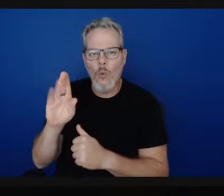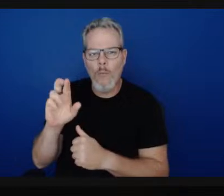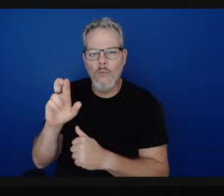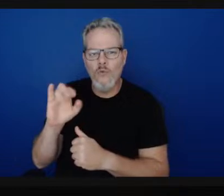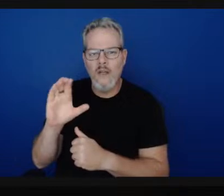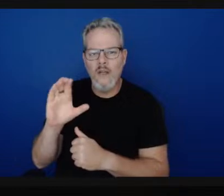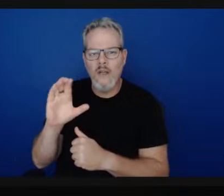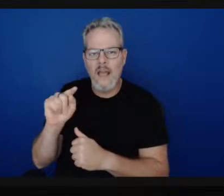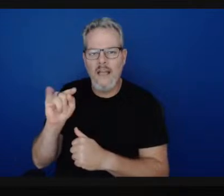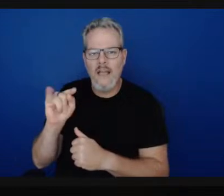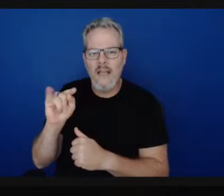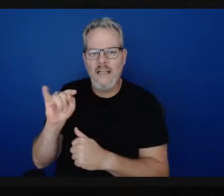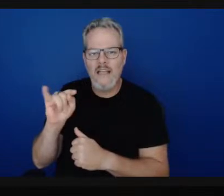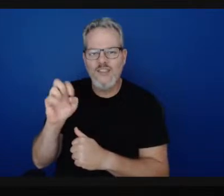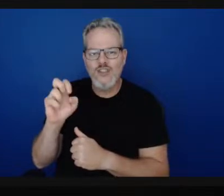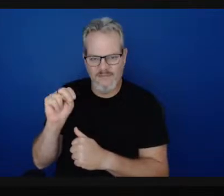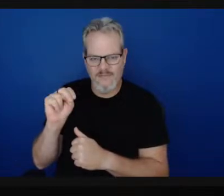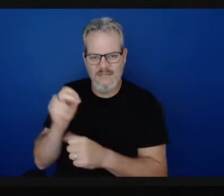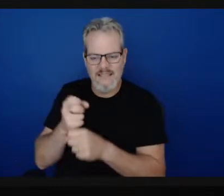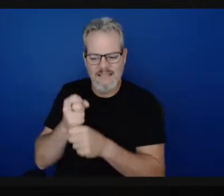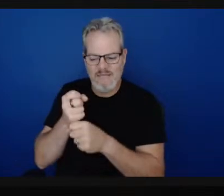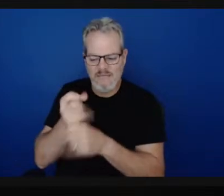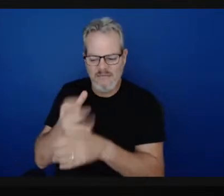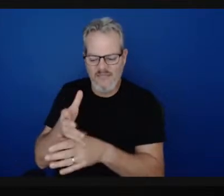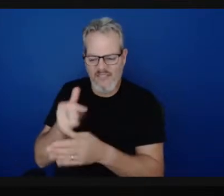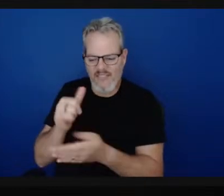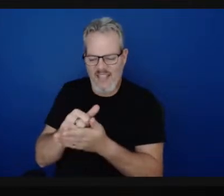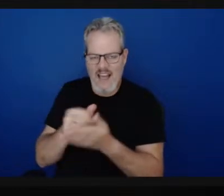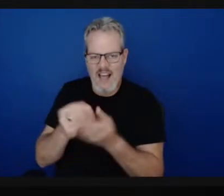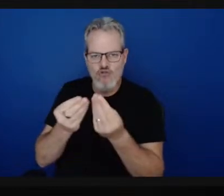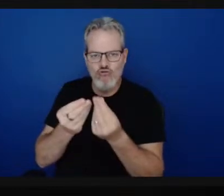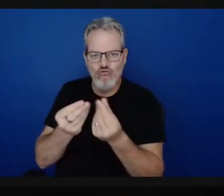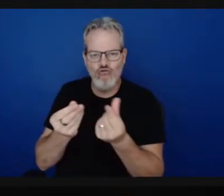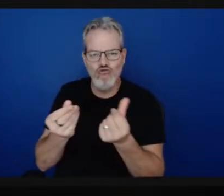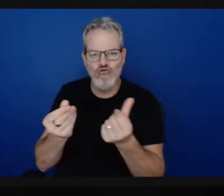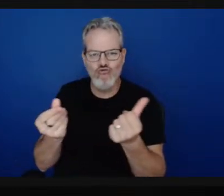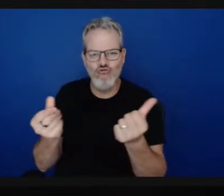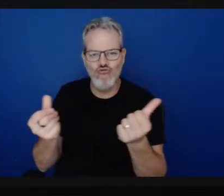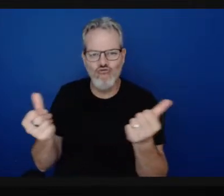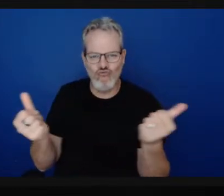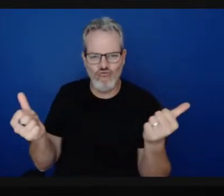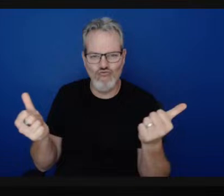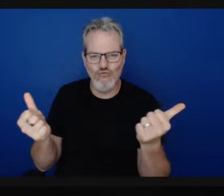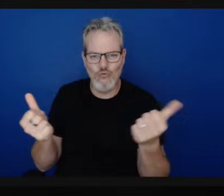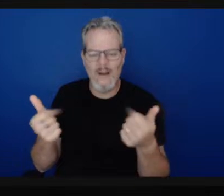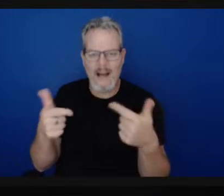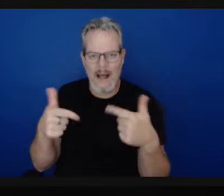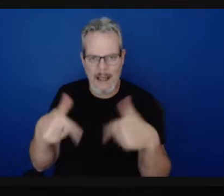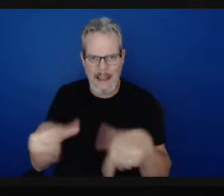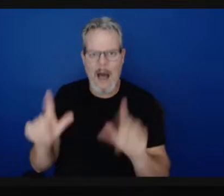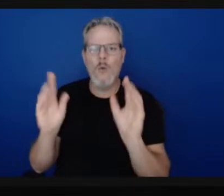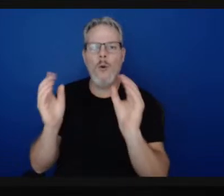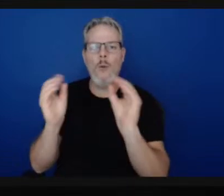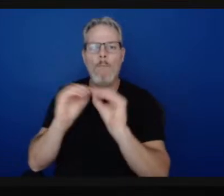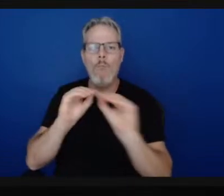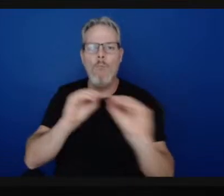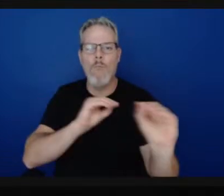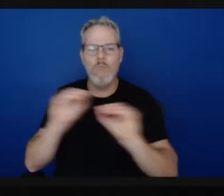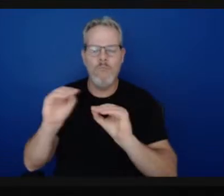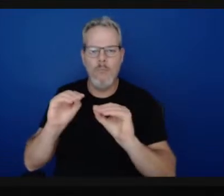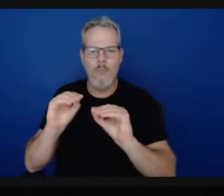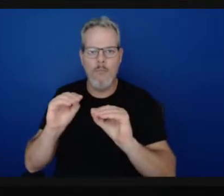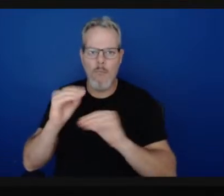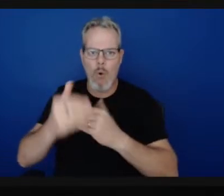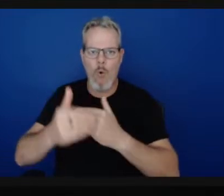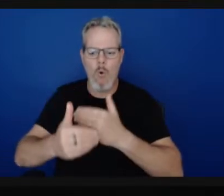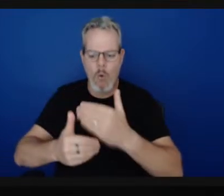the friction of that fault and allowing it to move further. So you have some combination of faults and magma